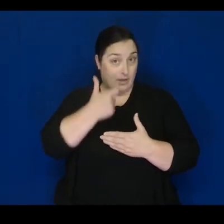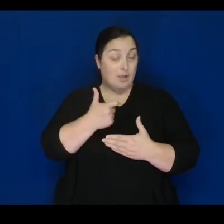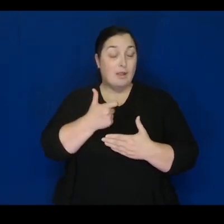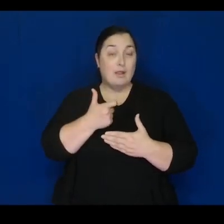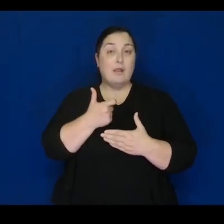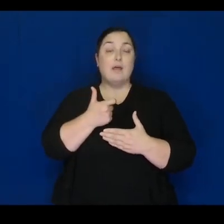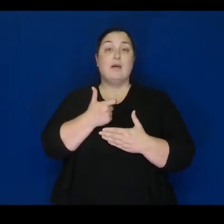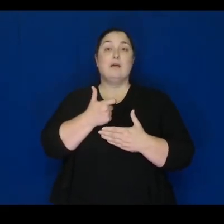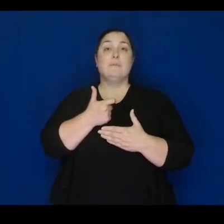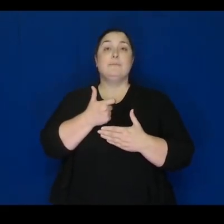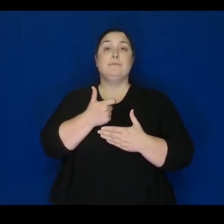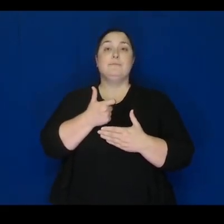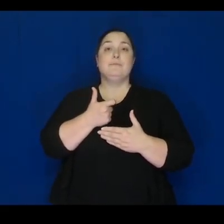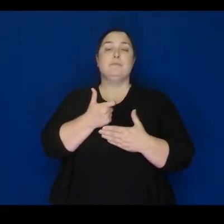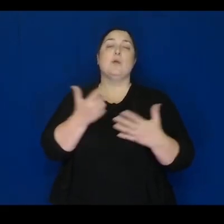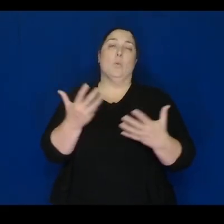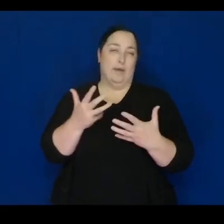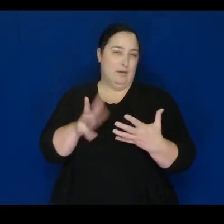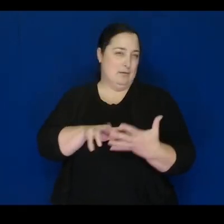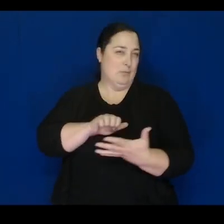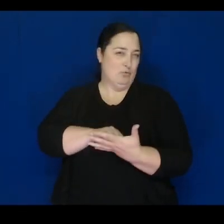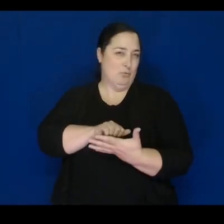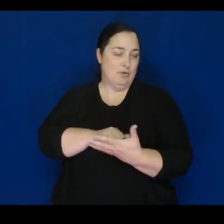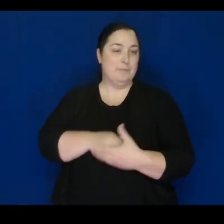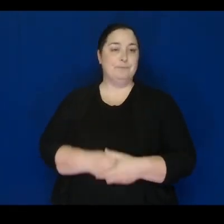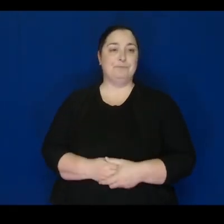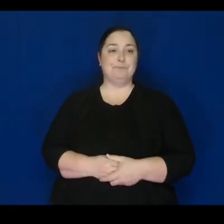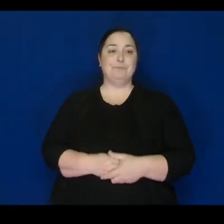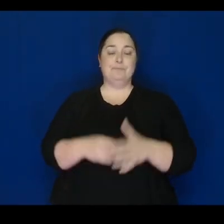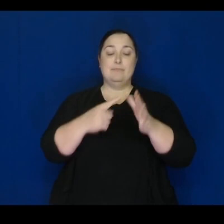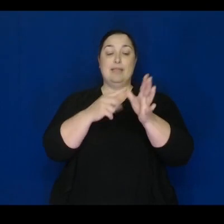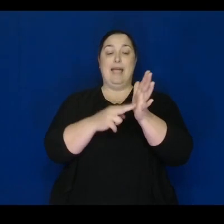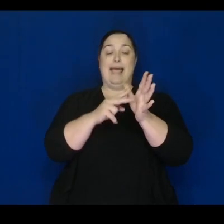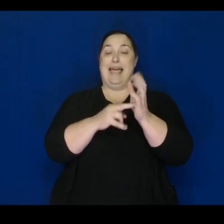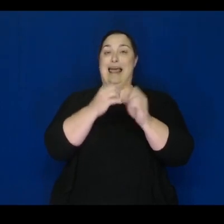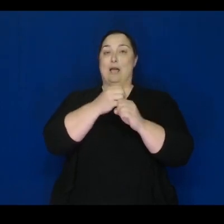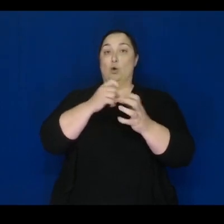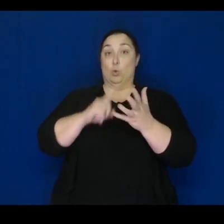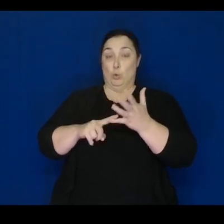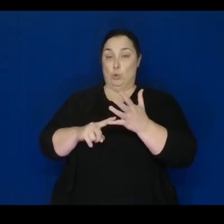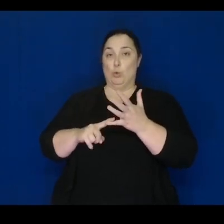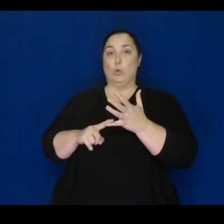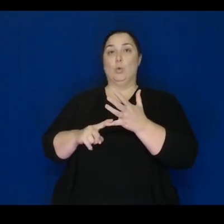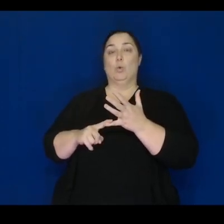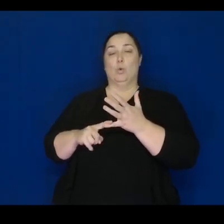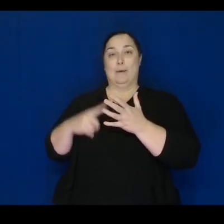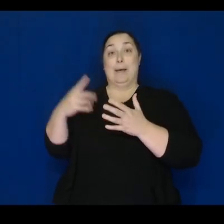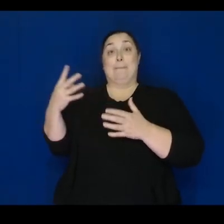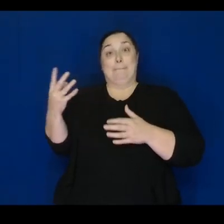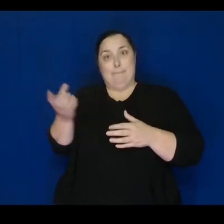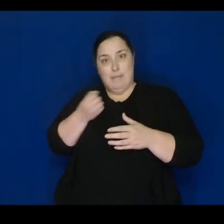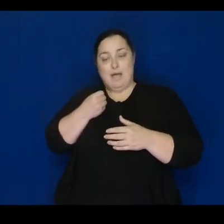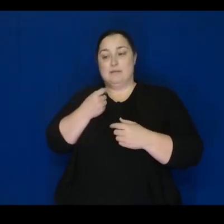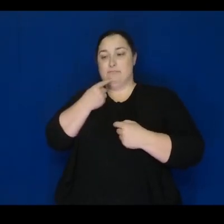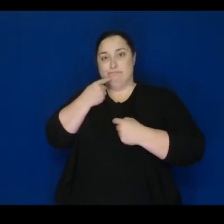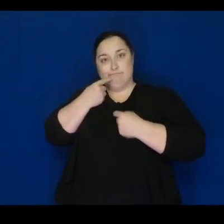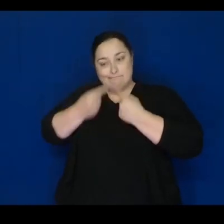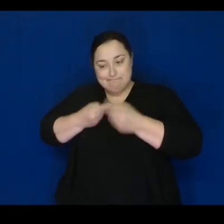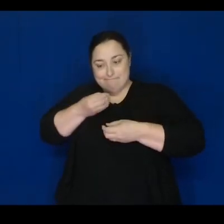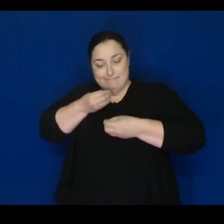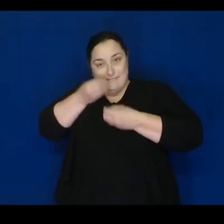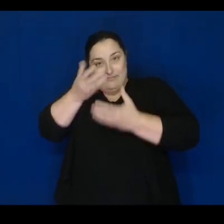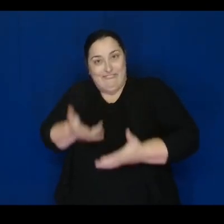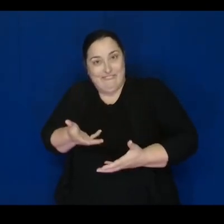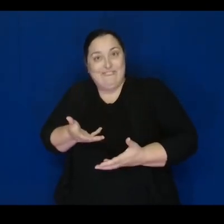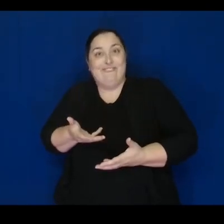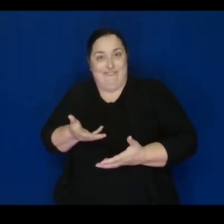where deemed appropriate, and Anangu must share their oral history to keep and to ensure the continuation of their